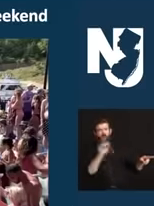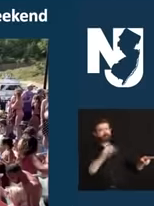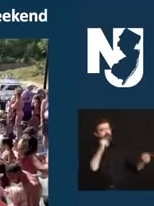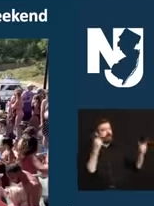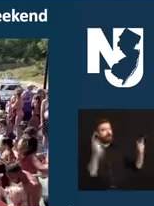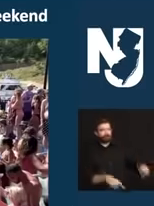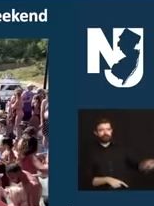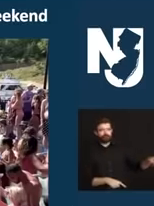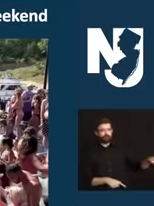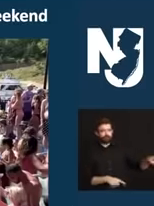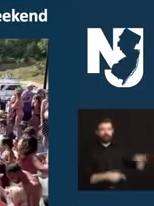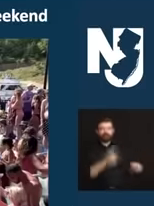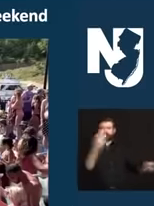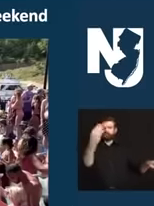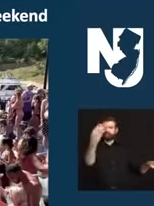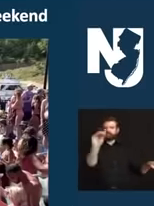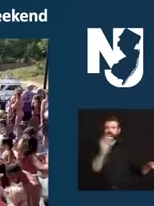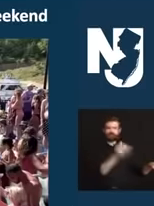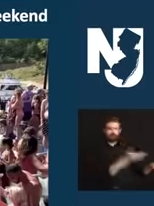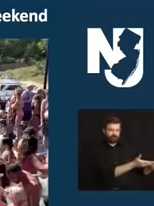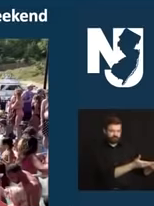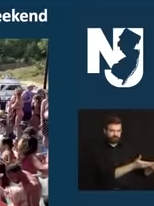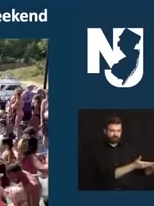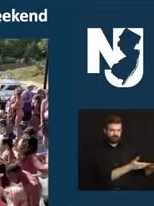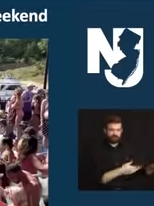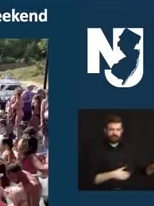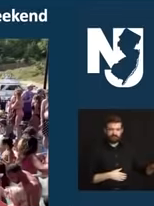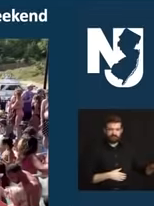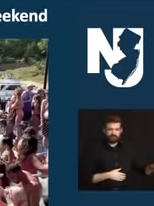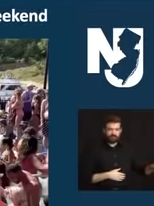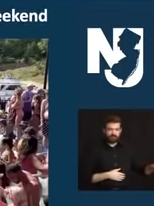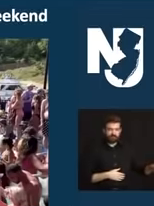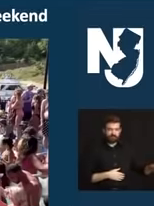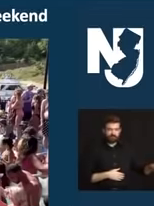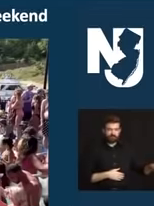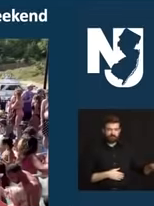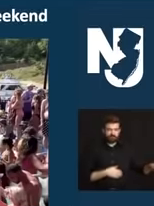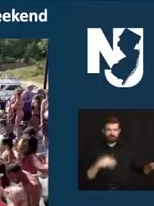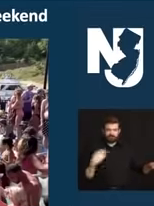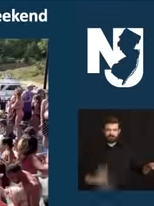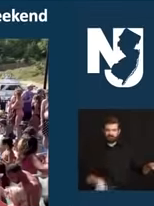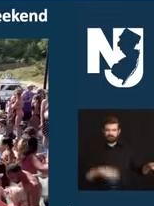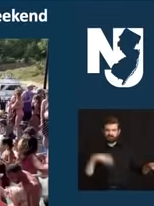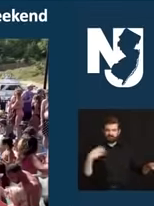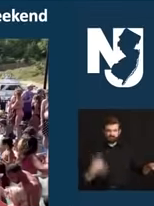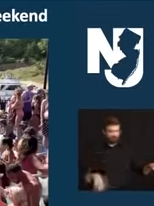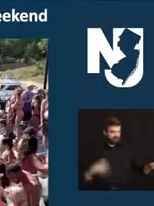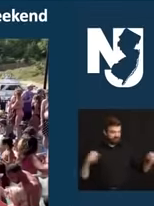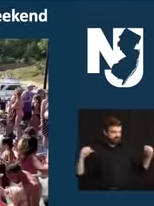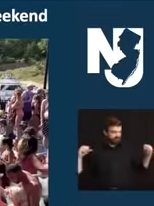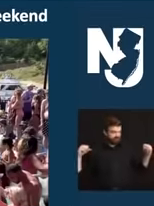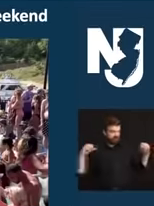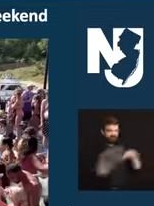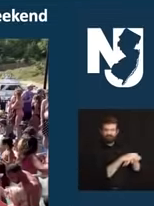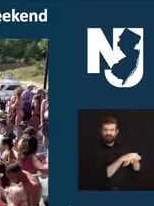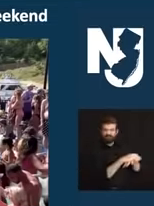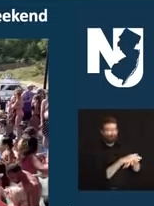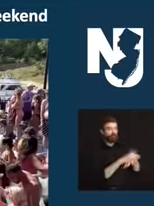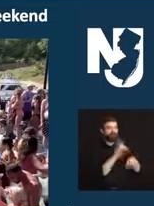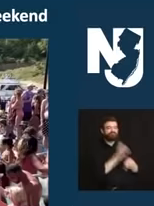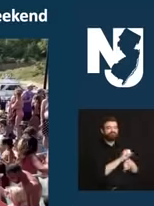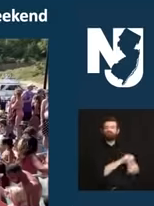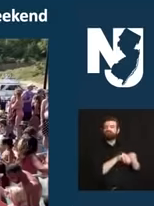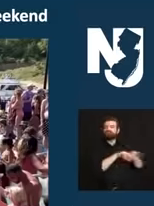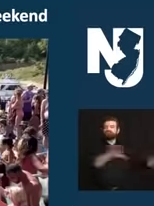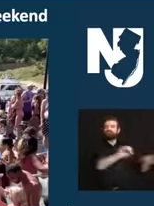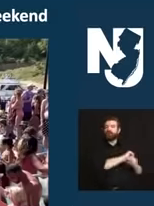of the Ozarks over Memorial Day weekend. Unsurprisingly, some folks there contracted COVID-19. This is not how we